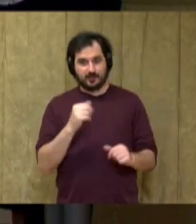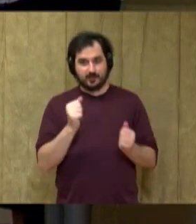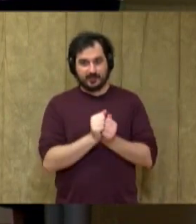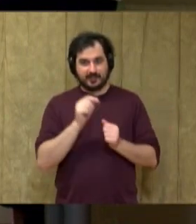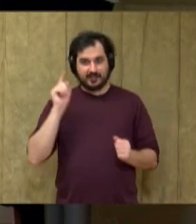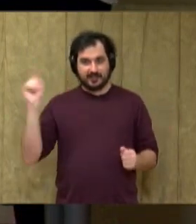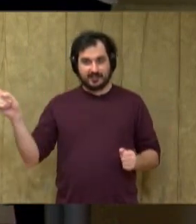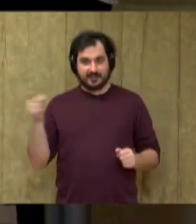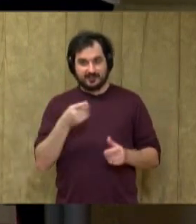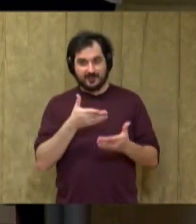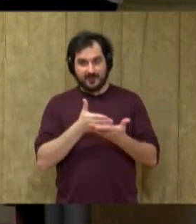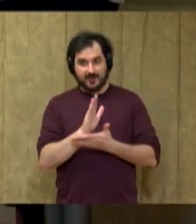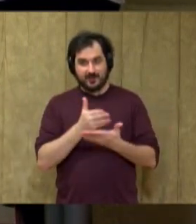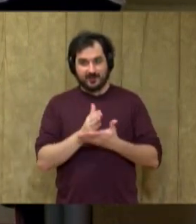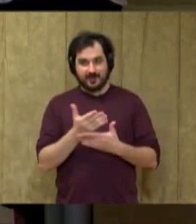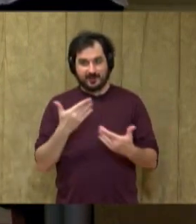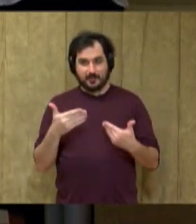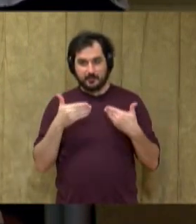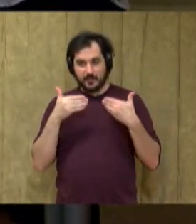going to move on now.